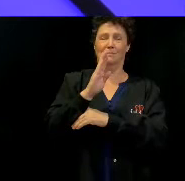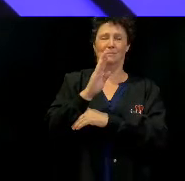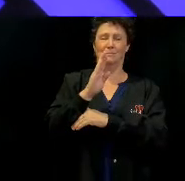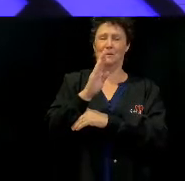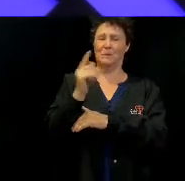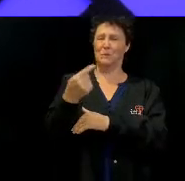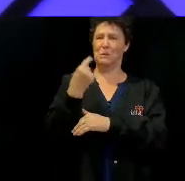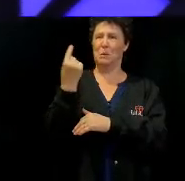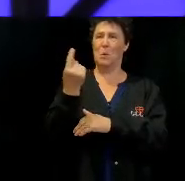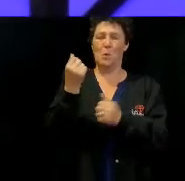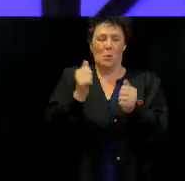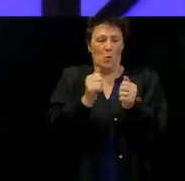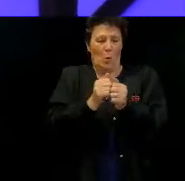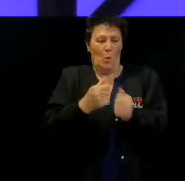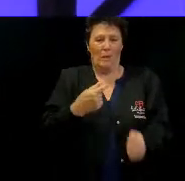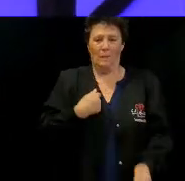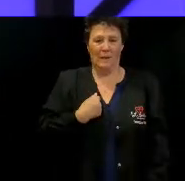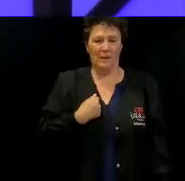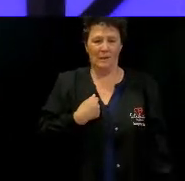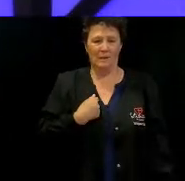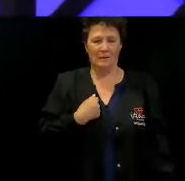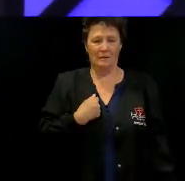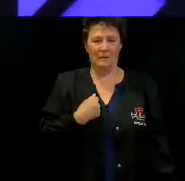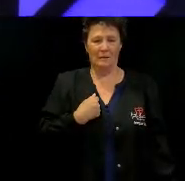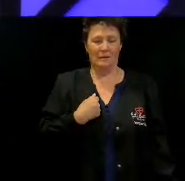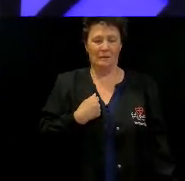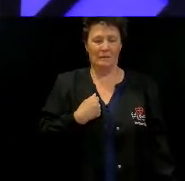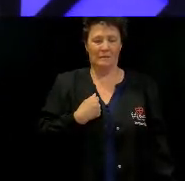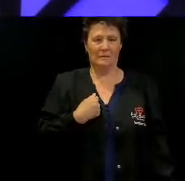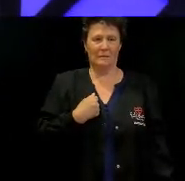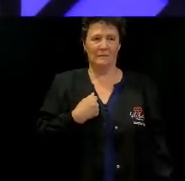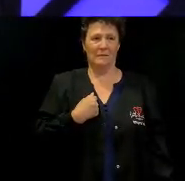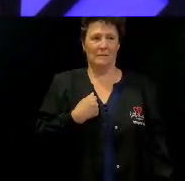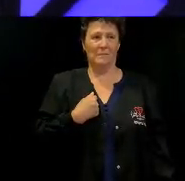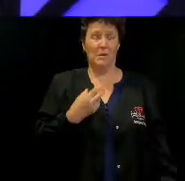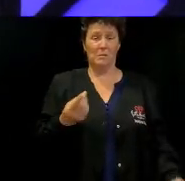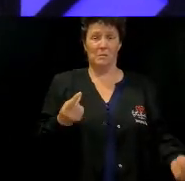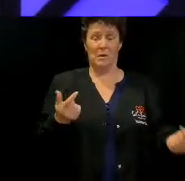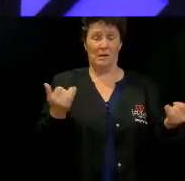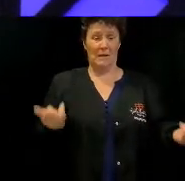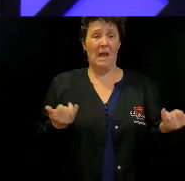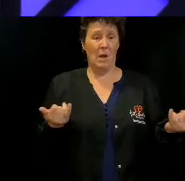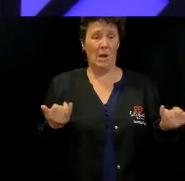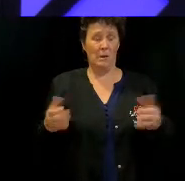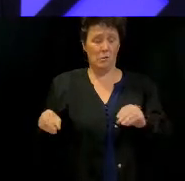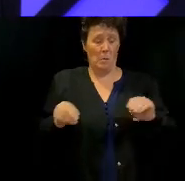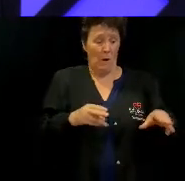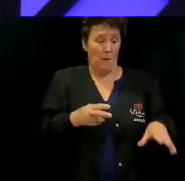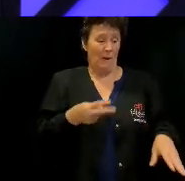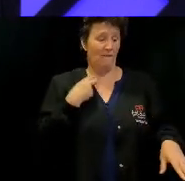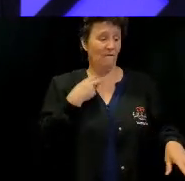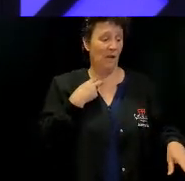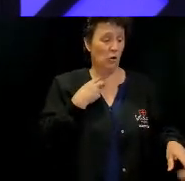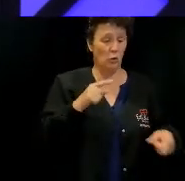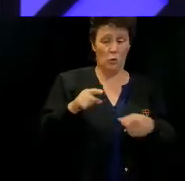hope. Hallelujah. You guys all right? So all of a sudden, I move now from a victim to a